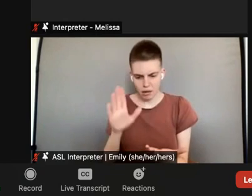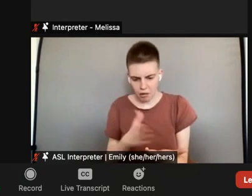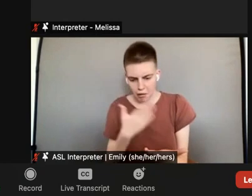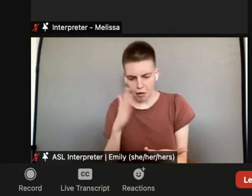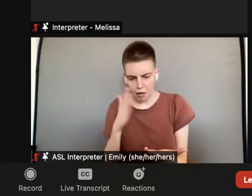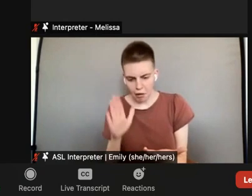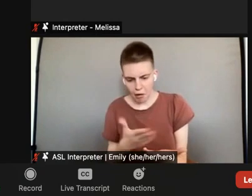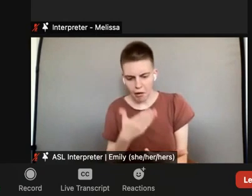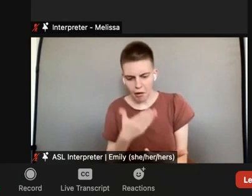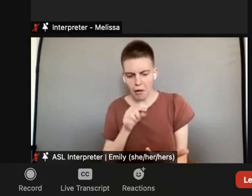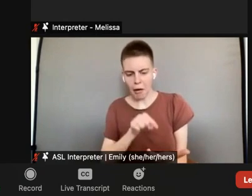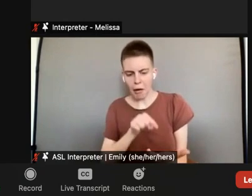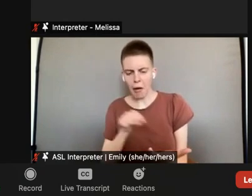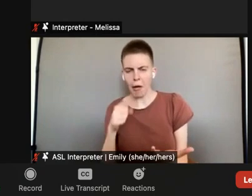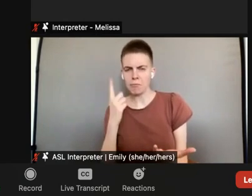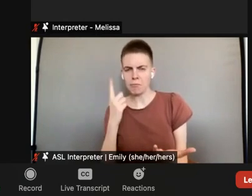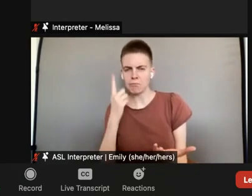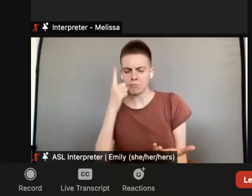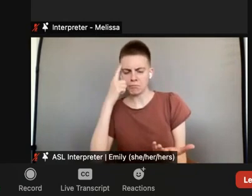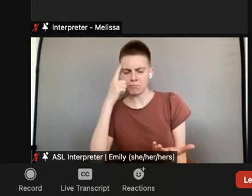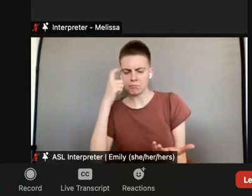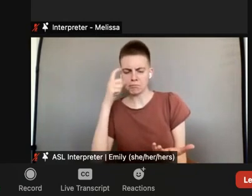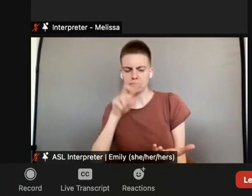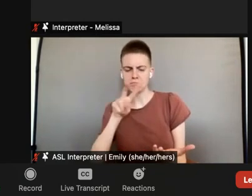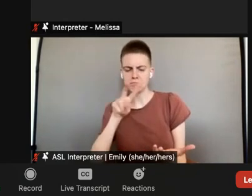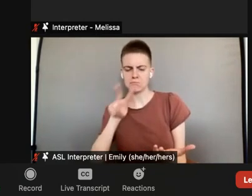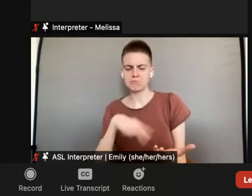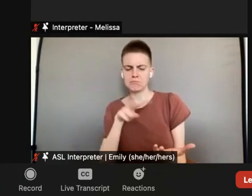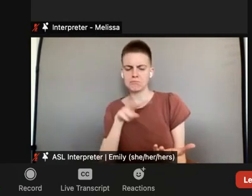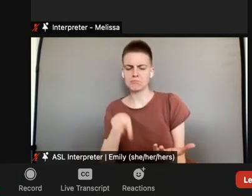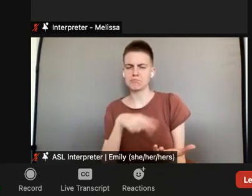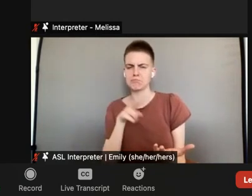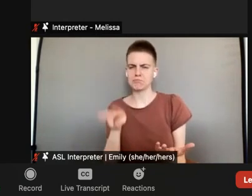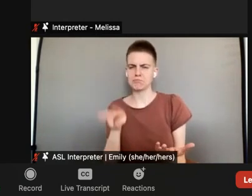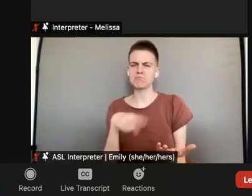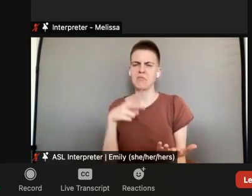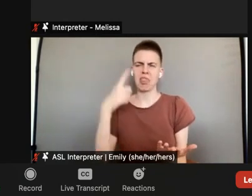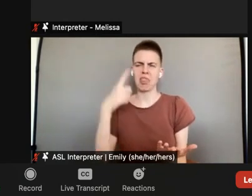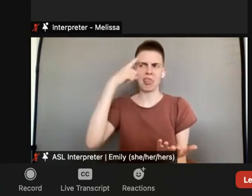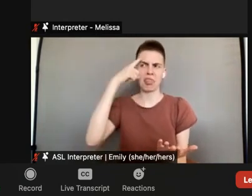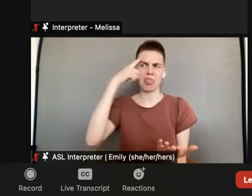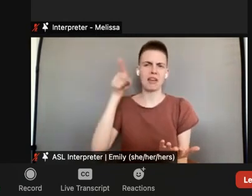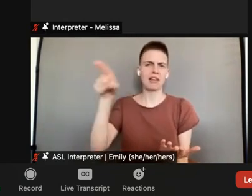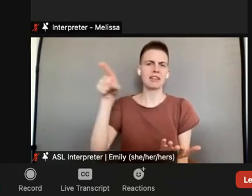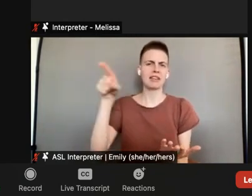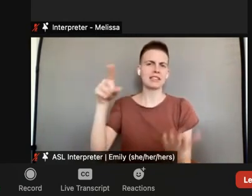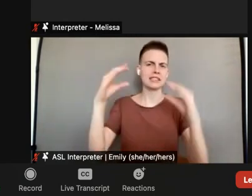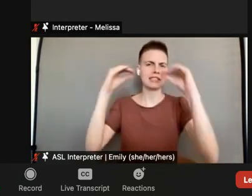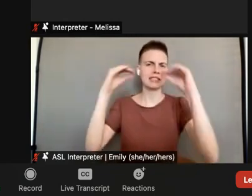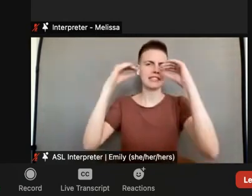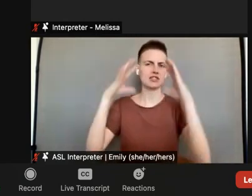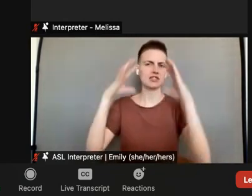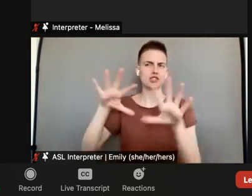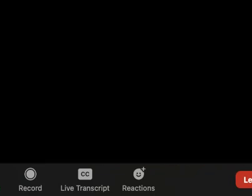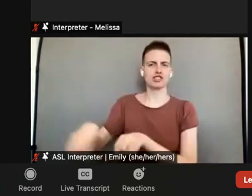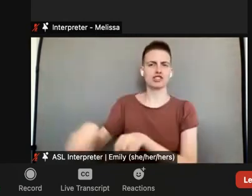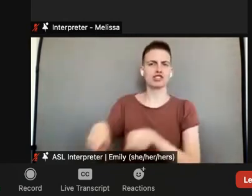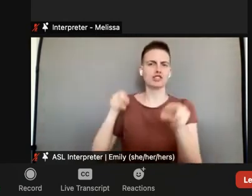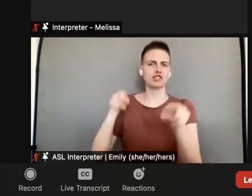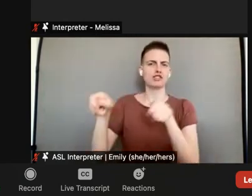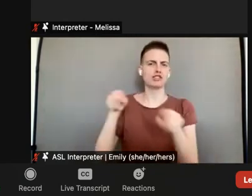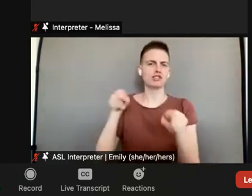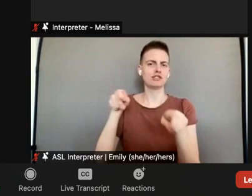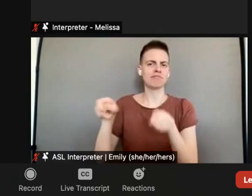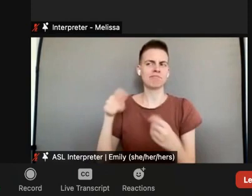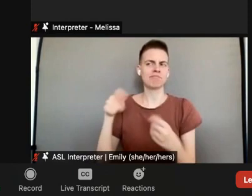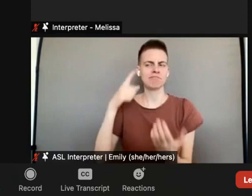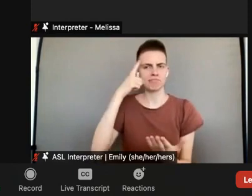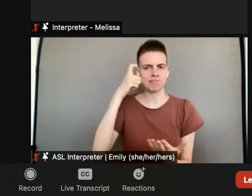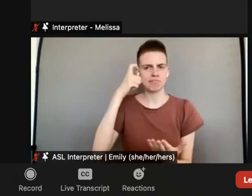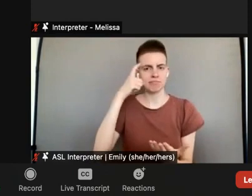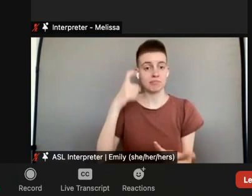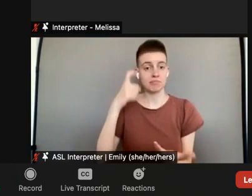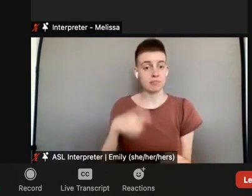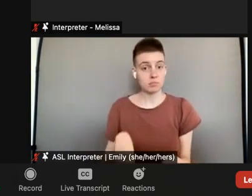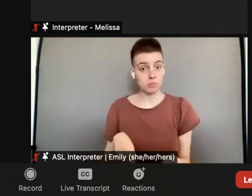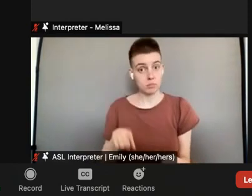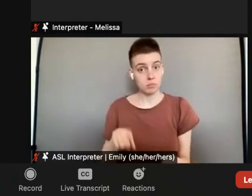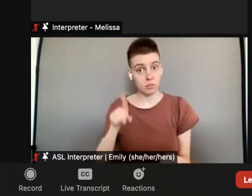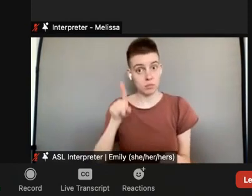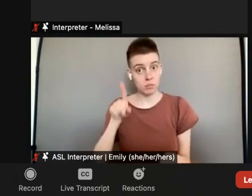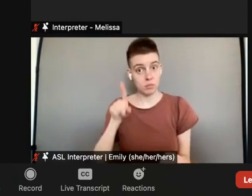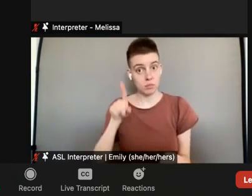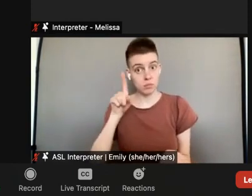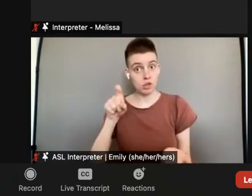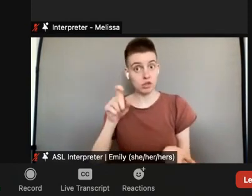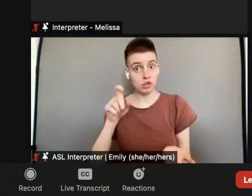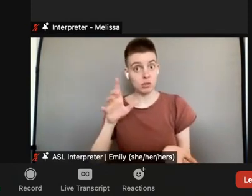it's a little suspicious, because the parent knows that was probably mostly done by an adult. Do they insert themselves as like another